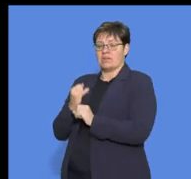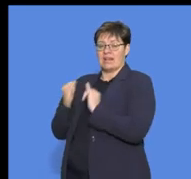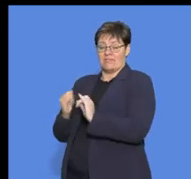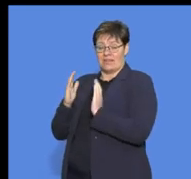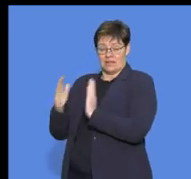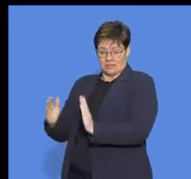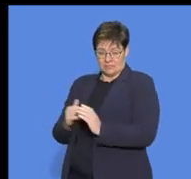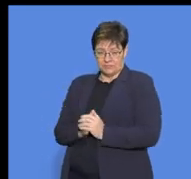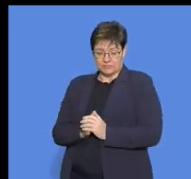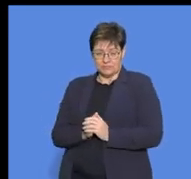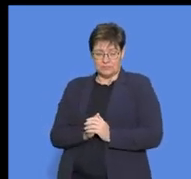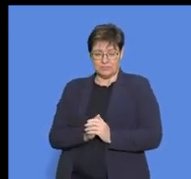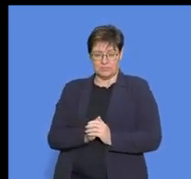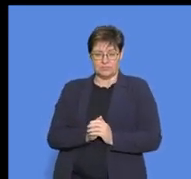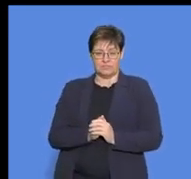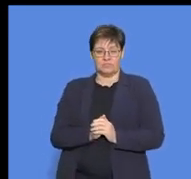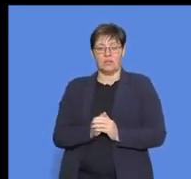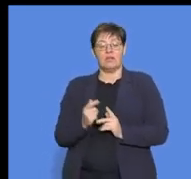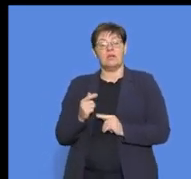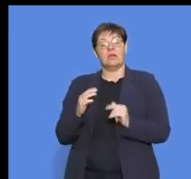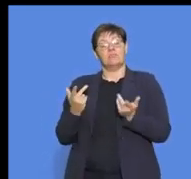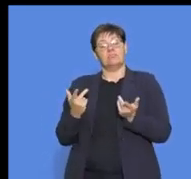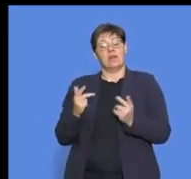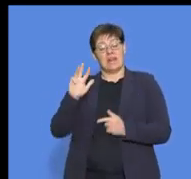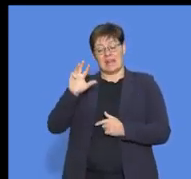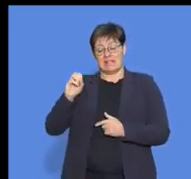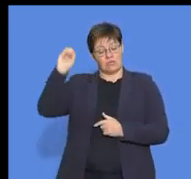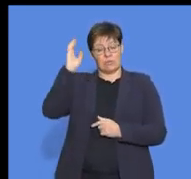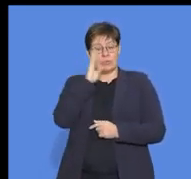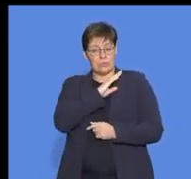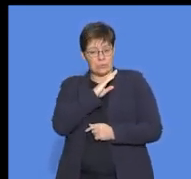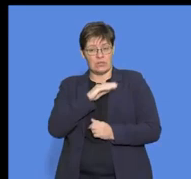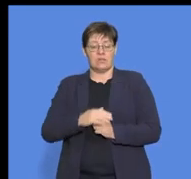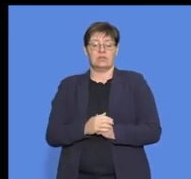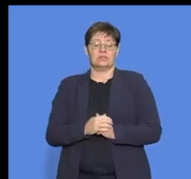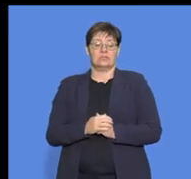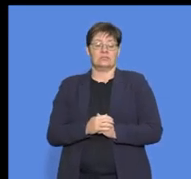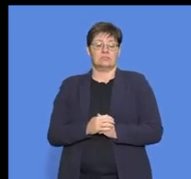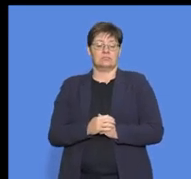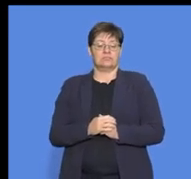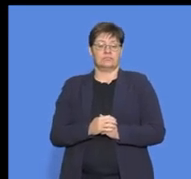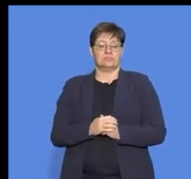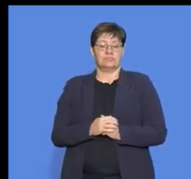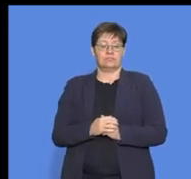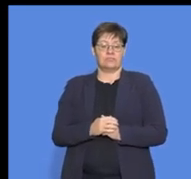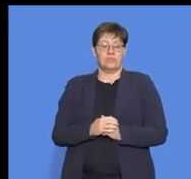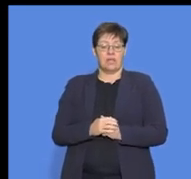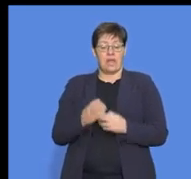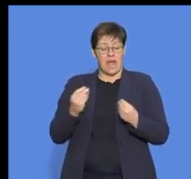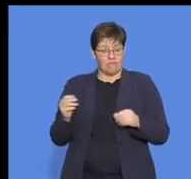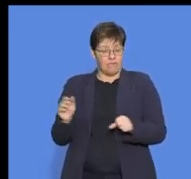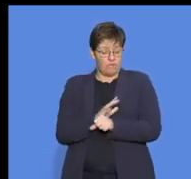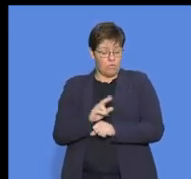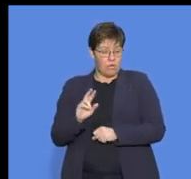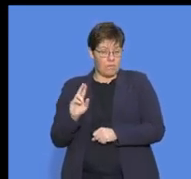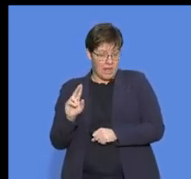to the grade 11 work. So if the triangle is not right angled, then we've got to ask, do you